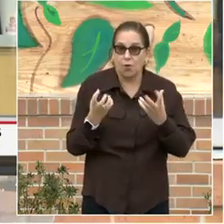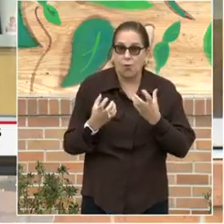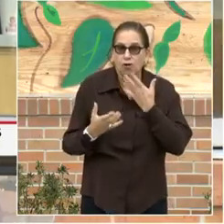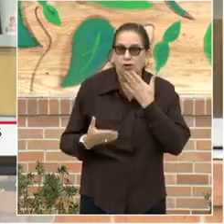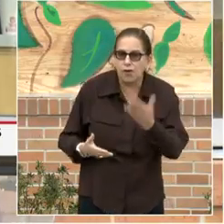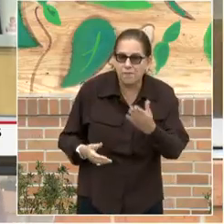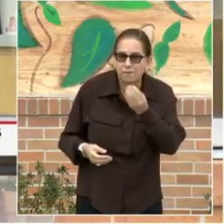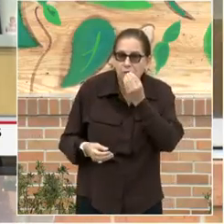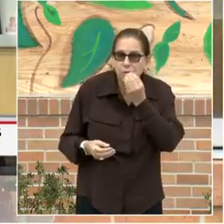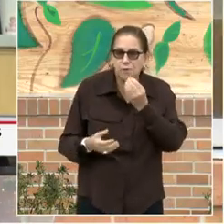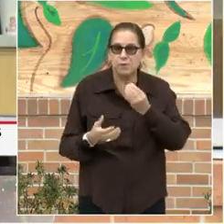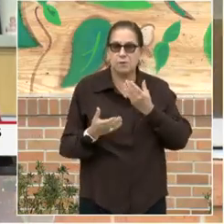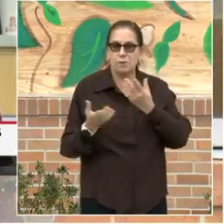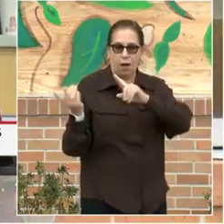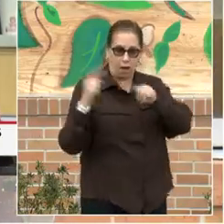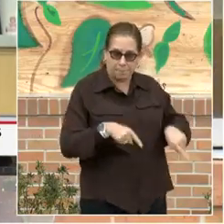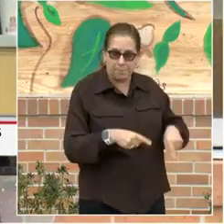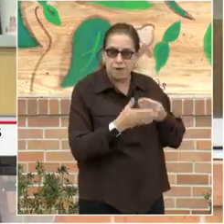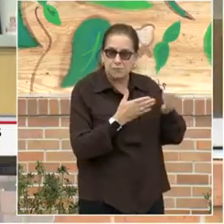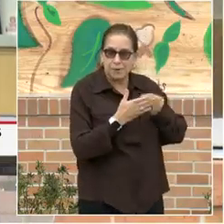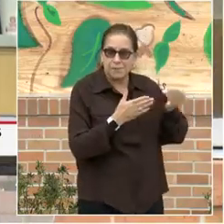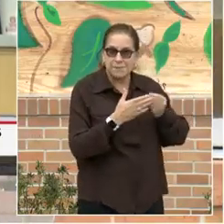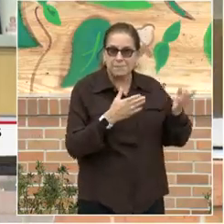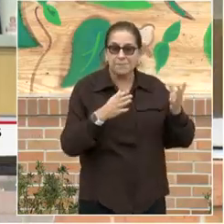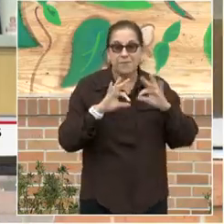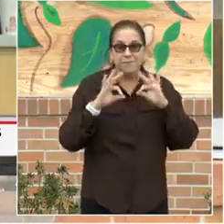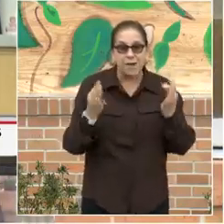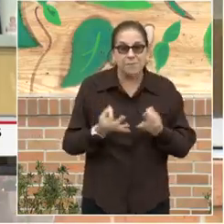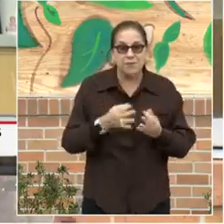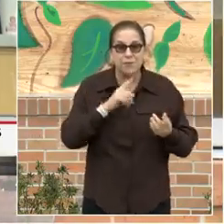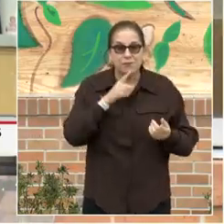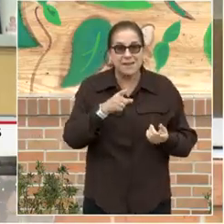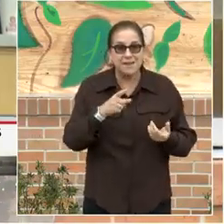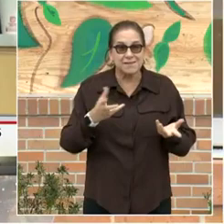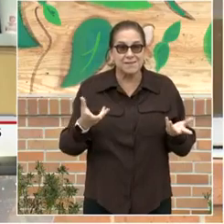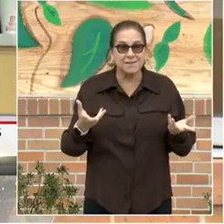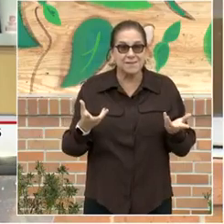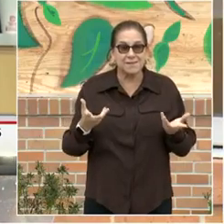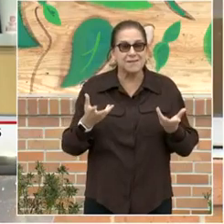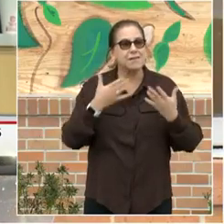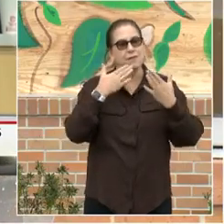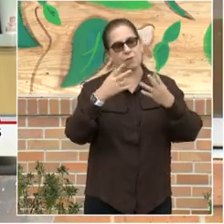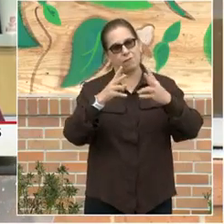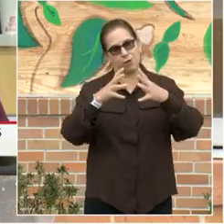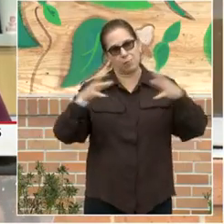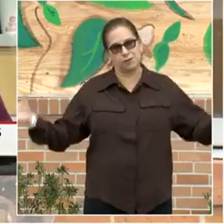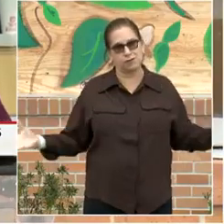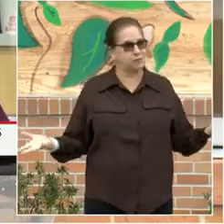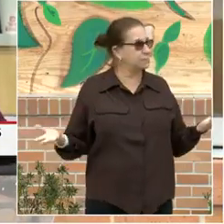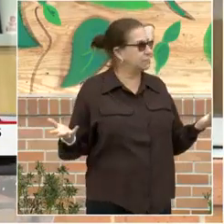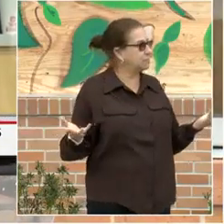shop here, and treat them like family, because they are. Thank you so much.